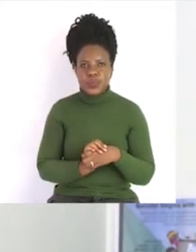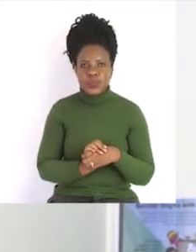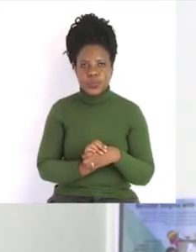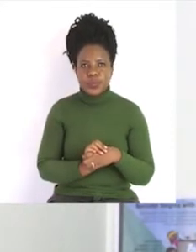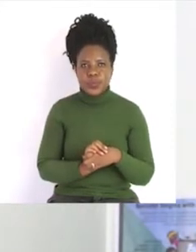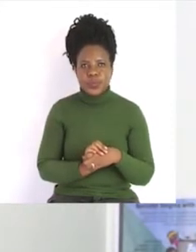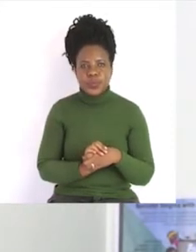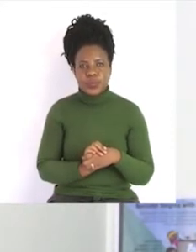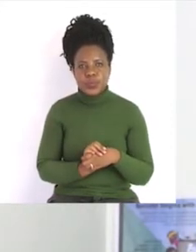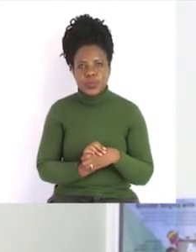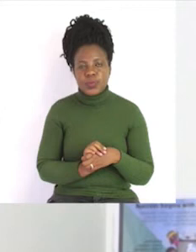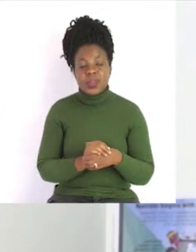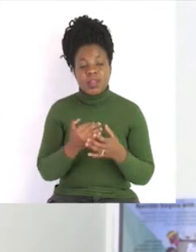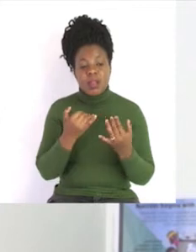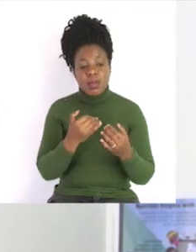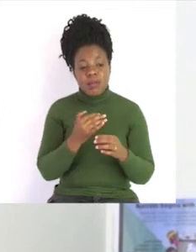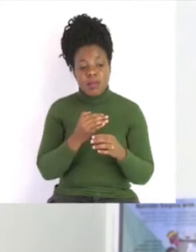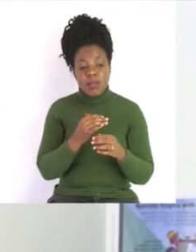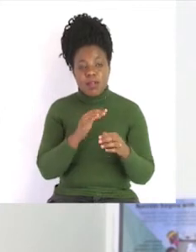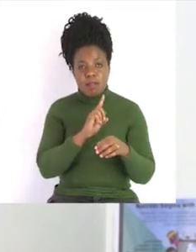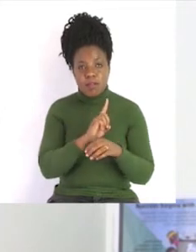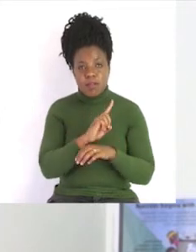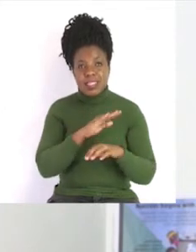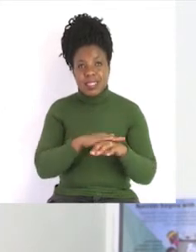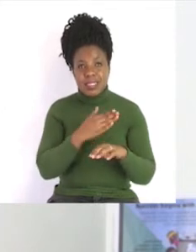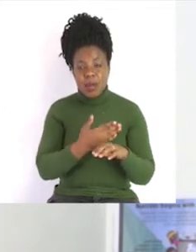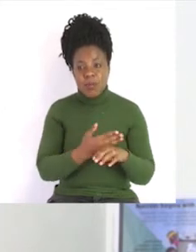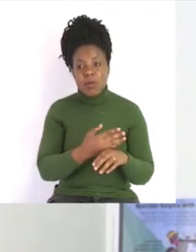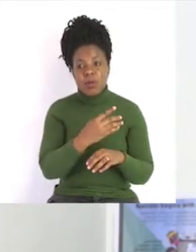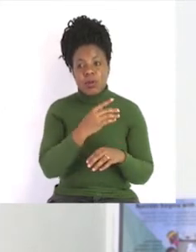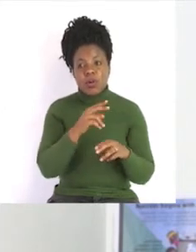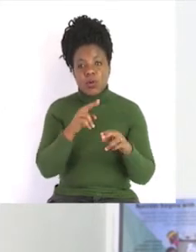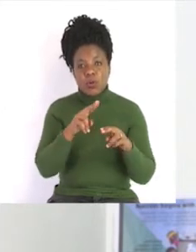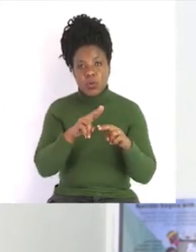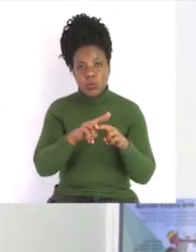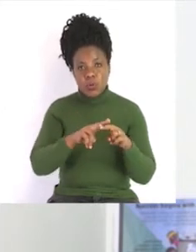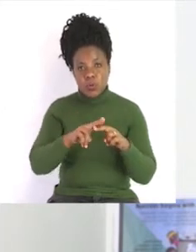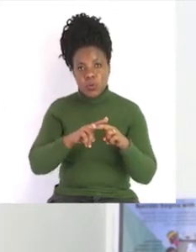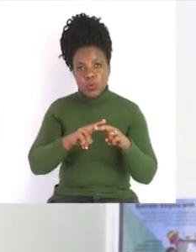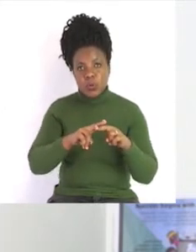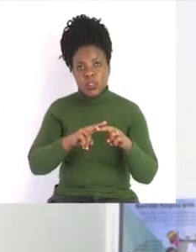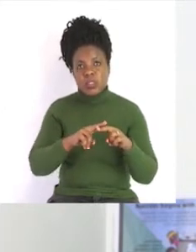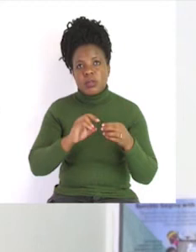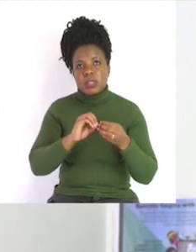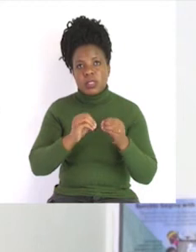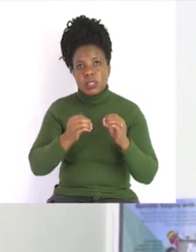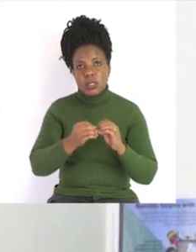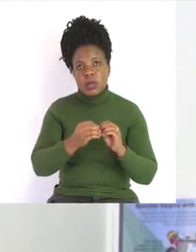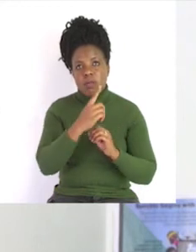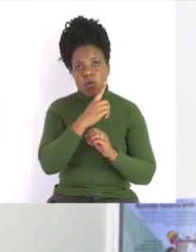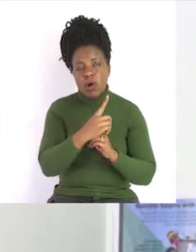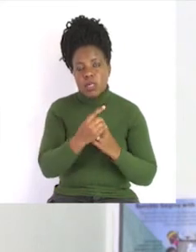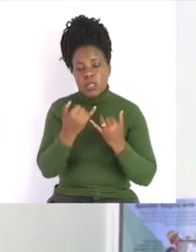time we were using only one number. This time we will use 2 digits. All right? Okay, let's get to